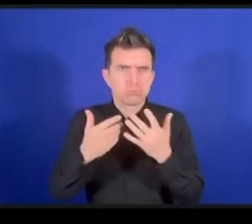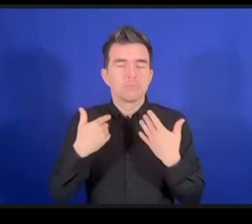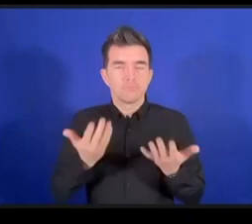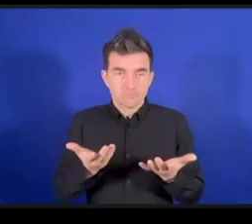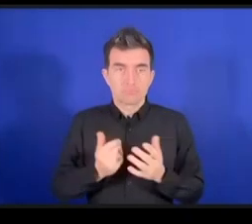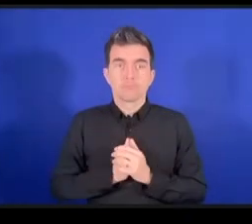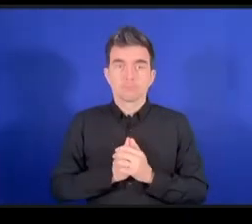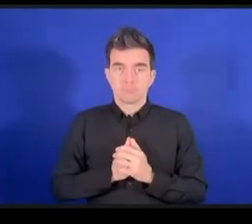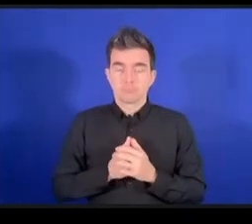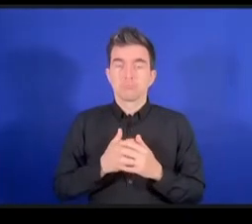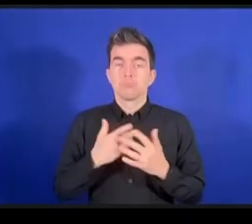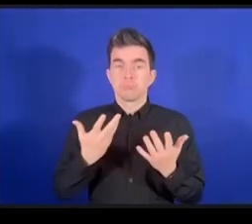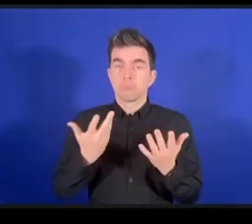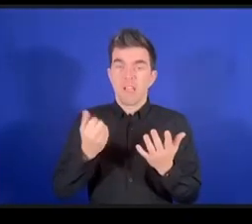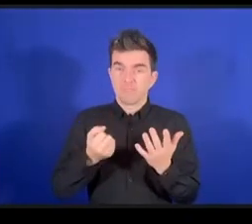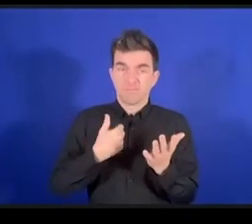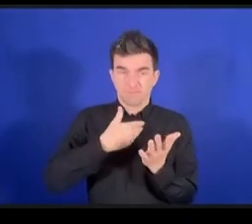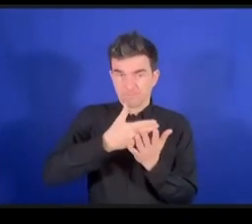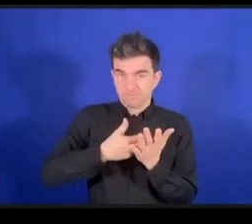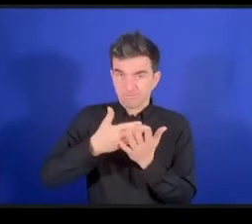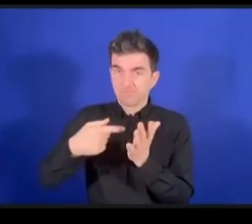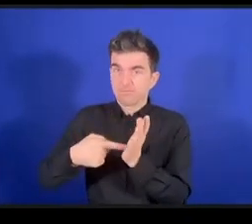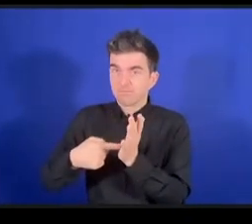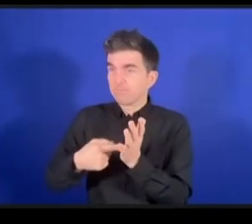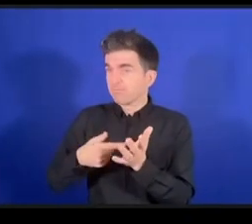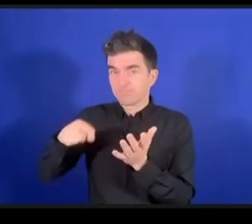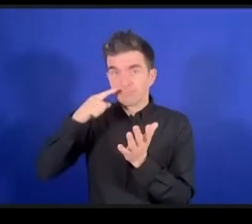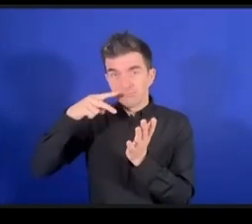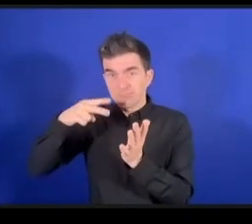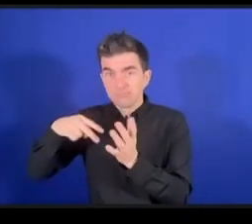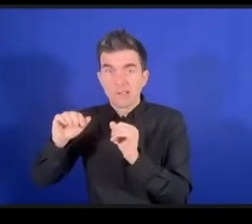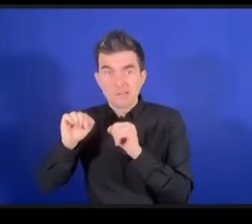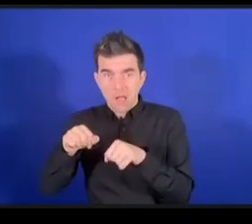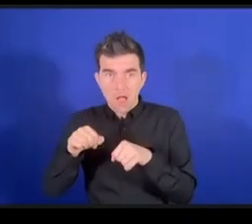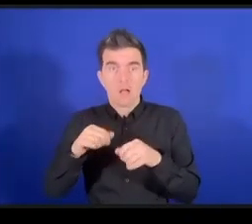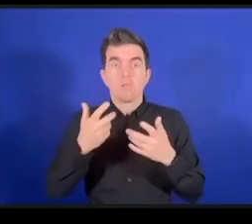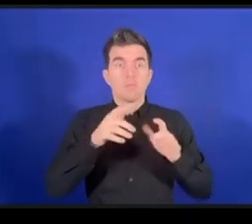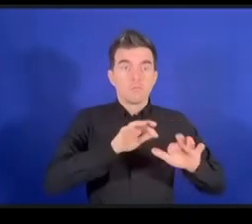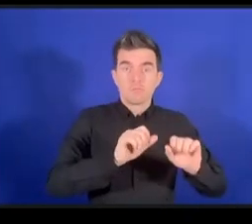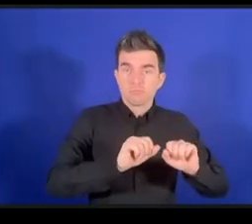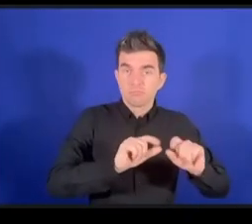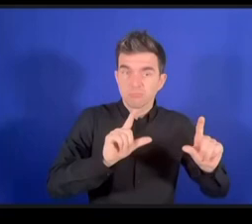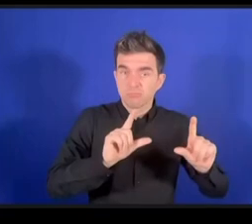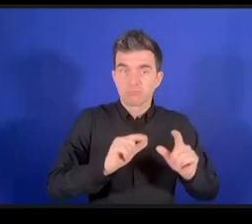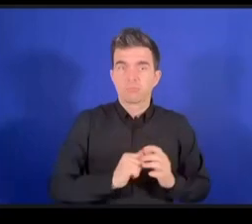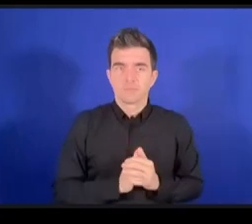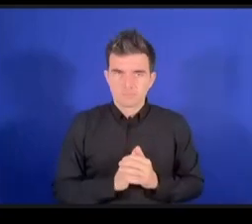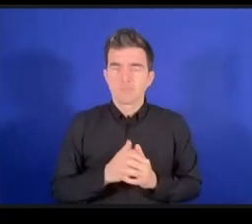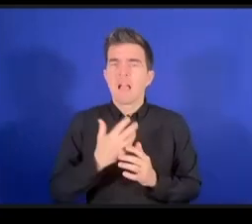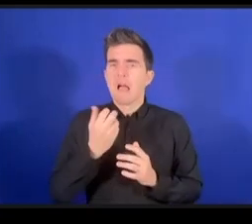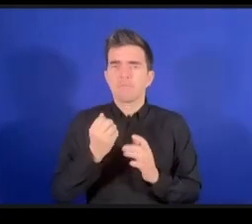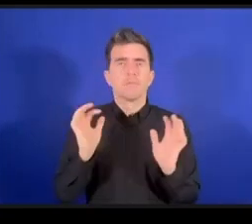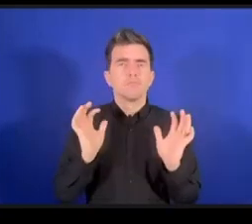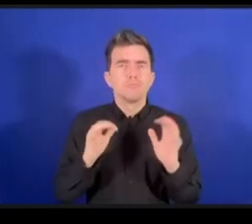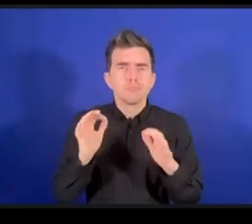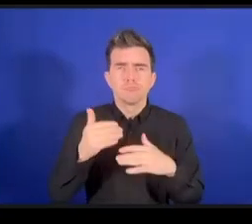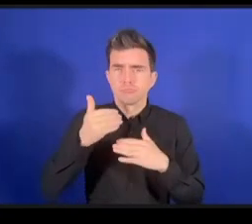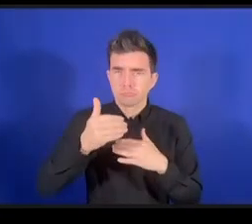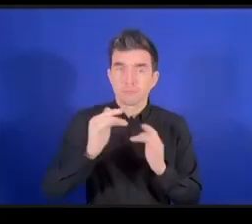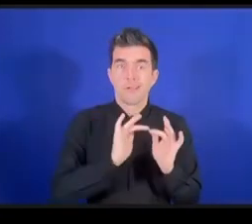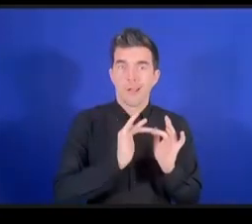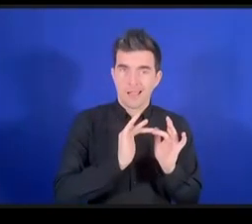This year, we tried to sort of rejuvenate with a renewed vision of